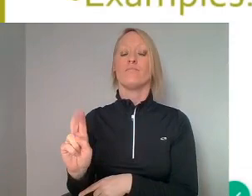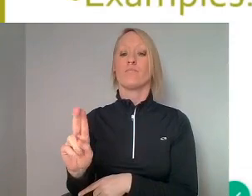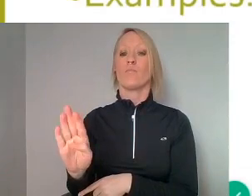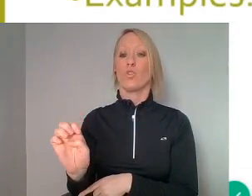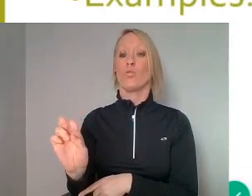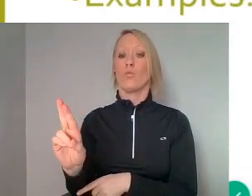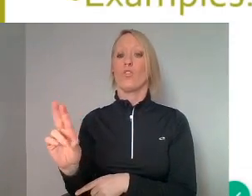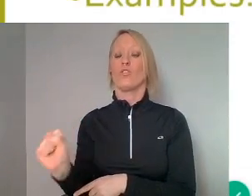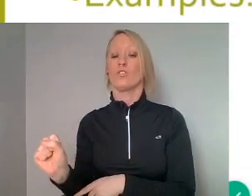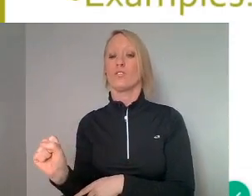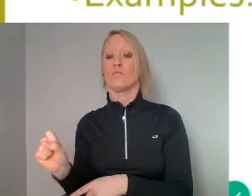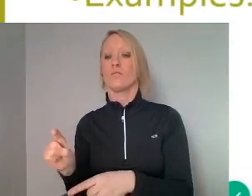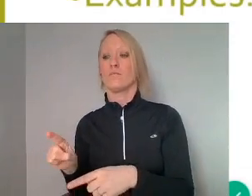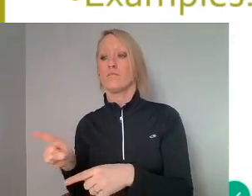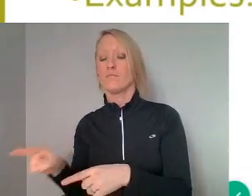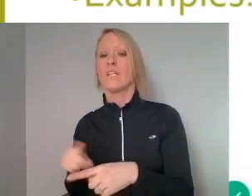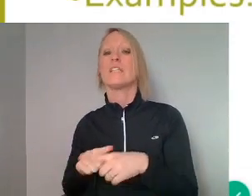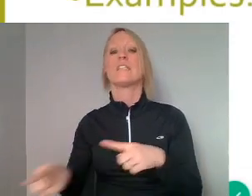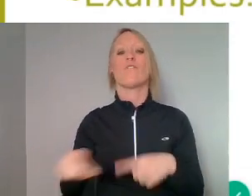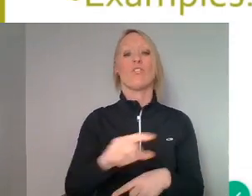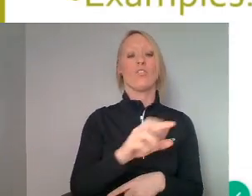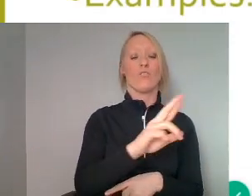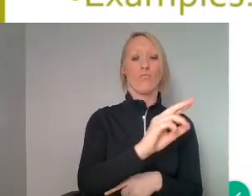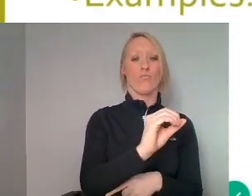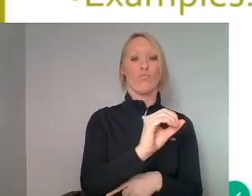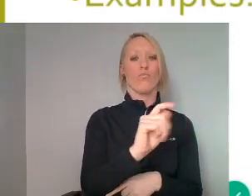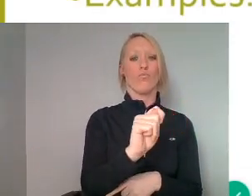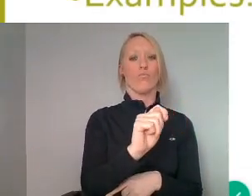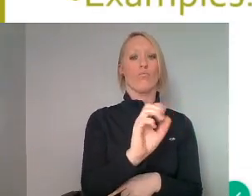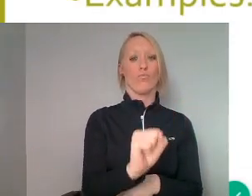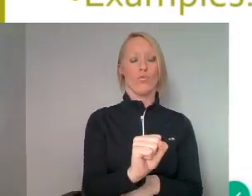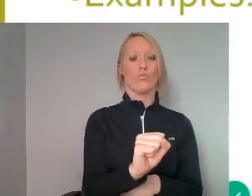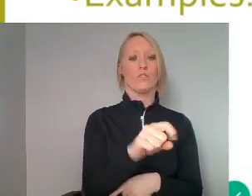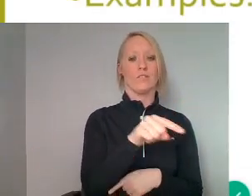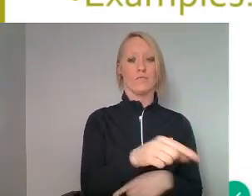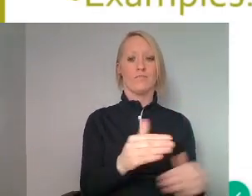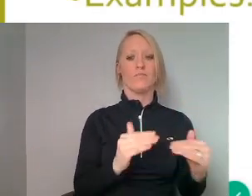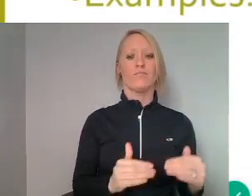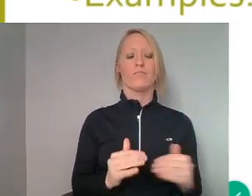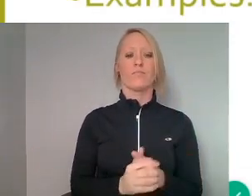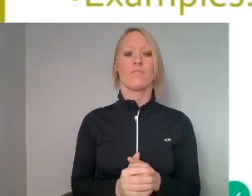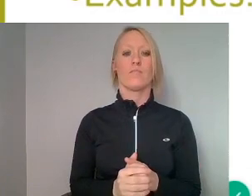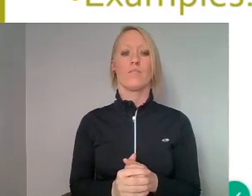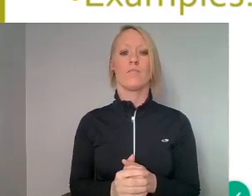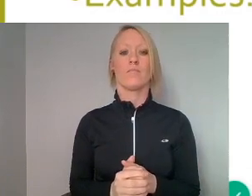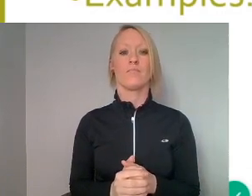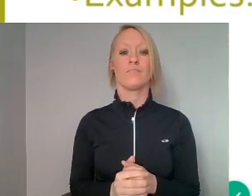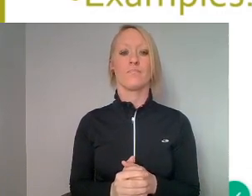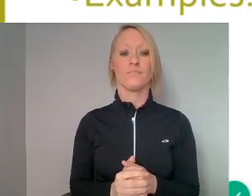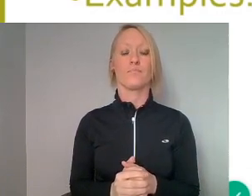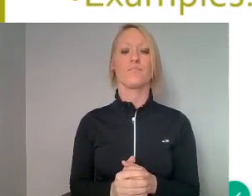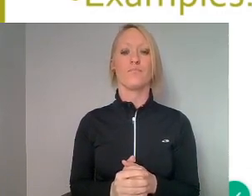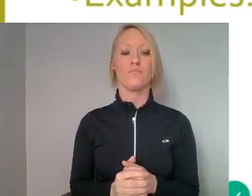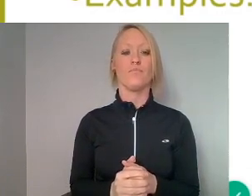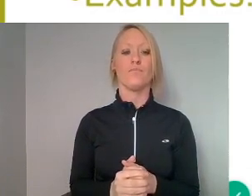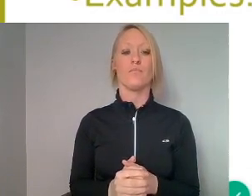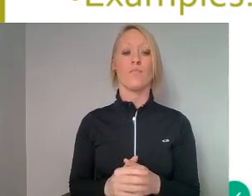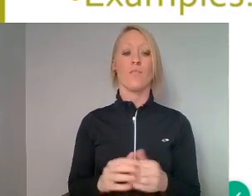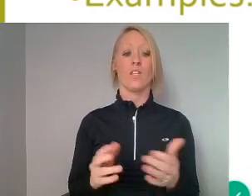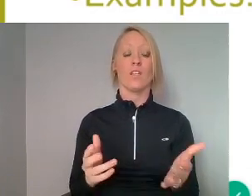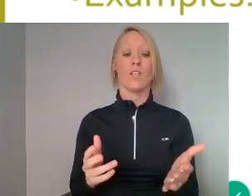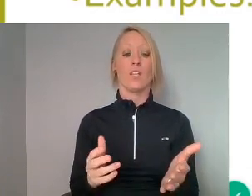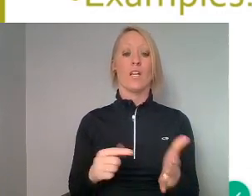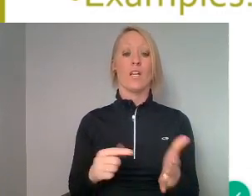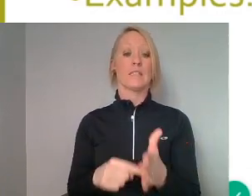are usually underground. They absorb water and minerals, and it's what anchors the plant into the ground. So our common roots are carrots,